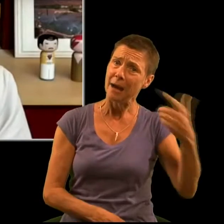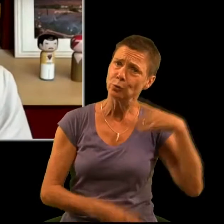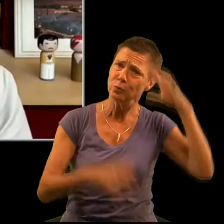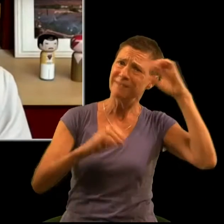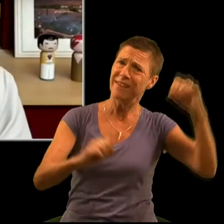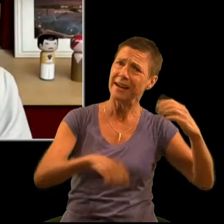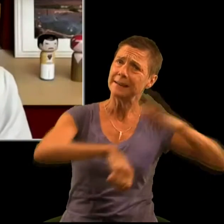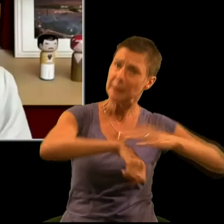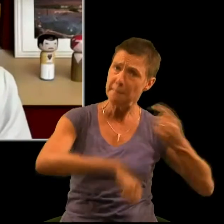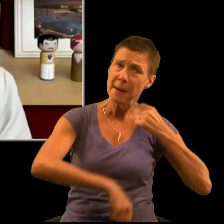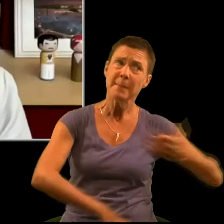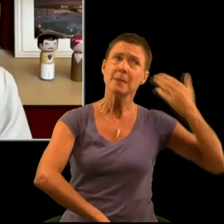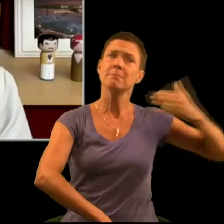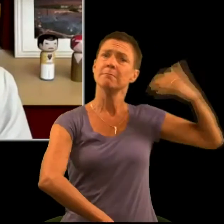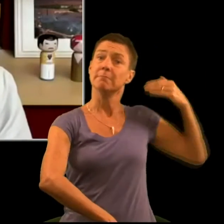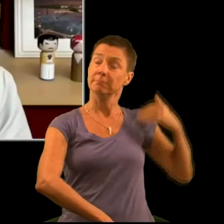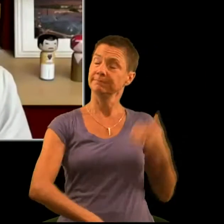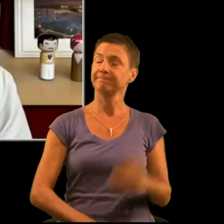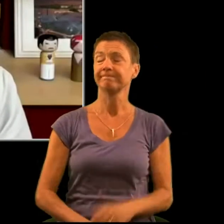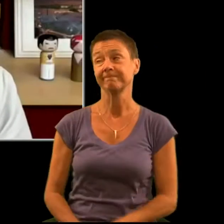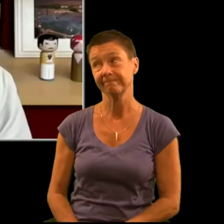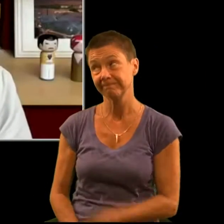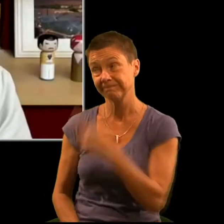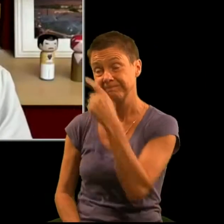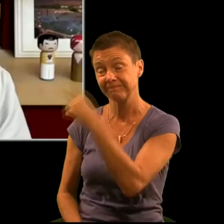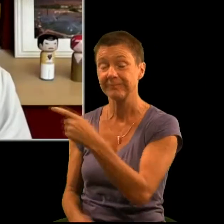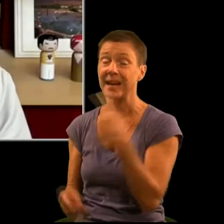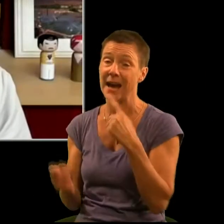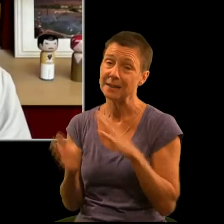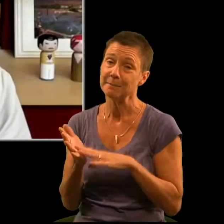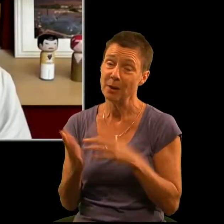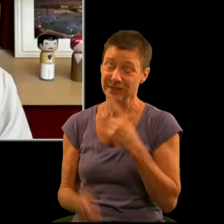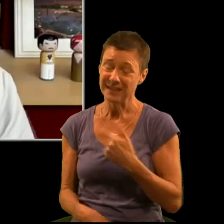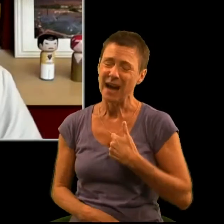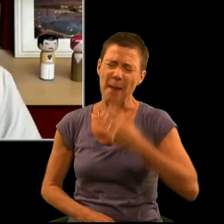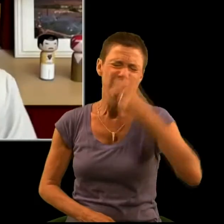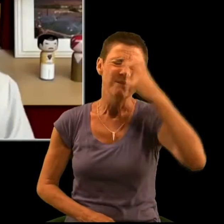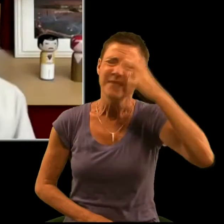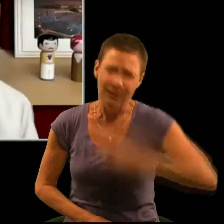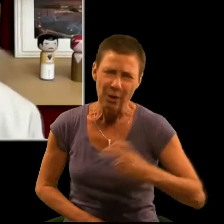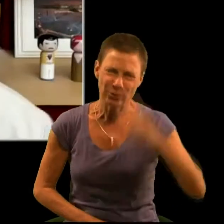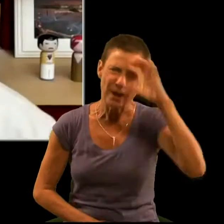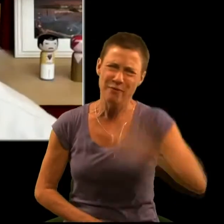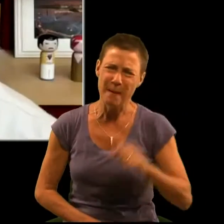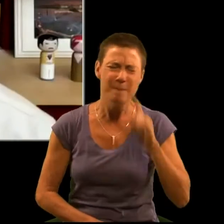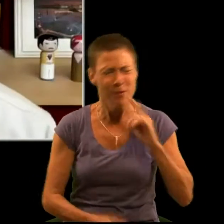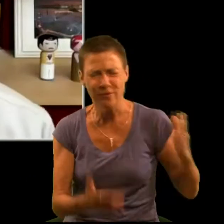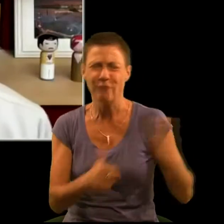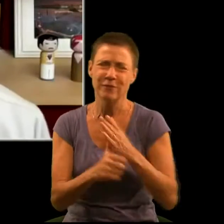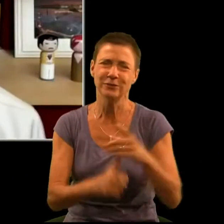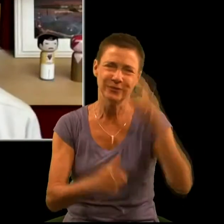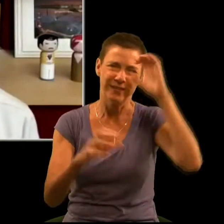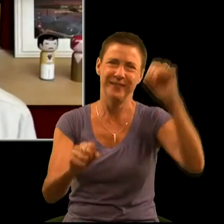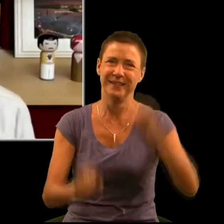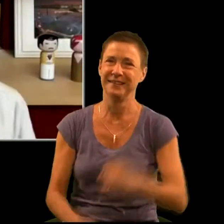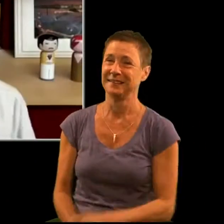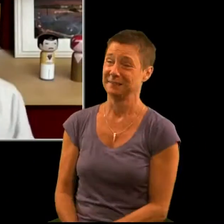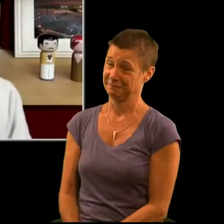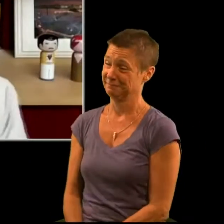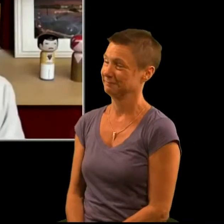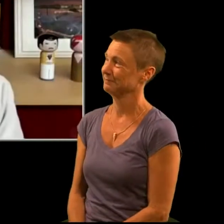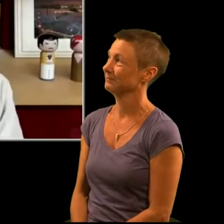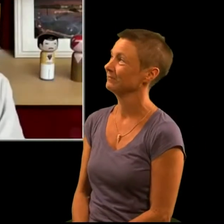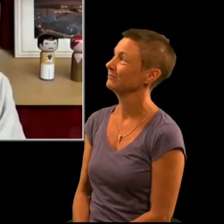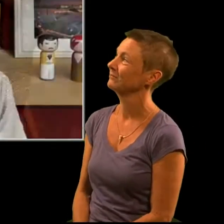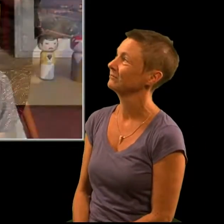times? Maybe I am, as Mairi intimated, I am that old, so I remember.